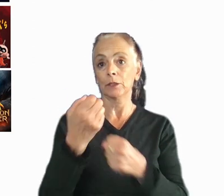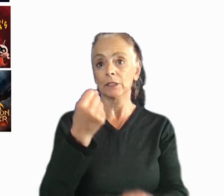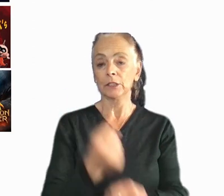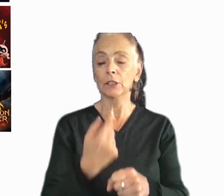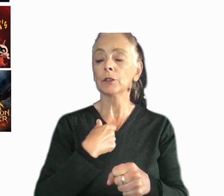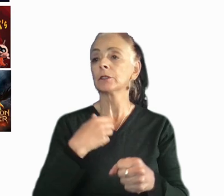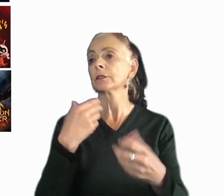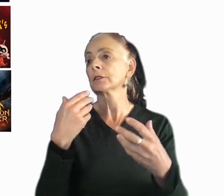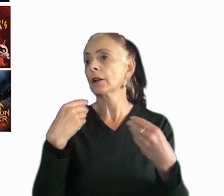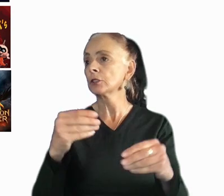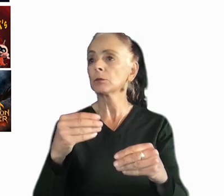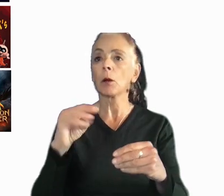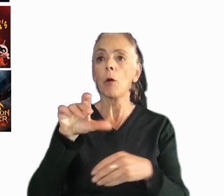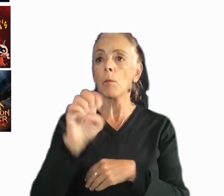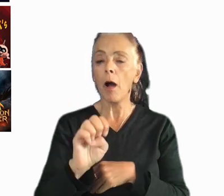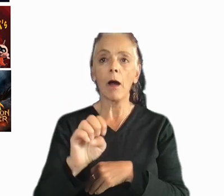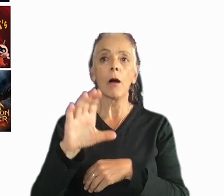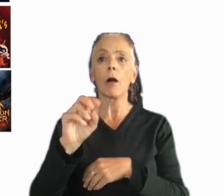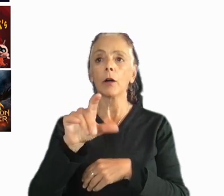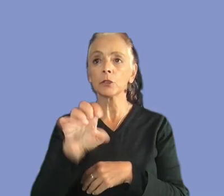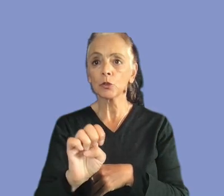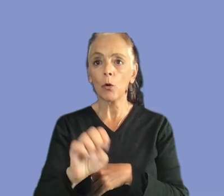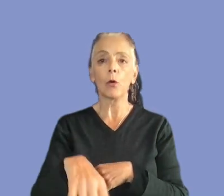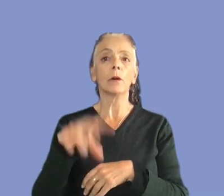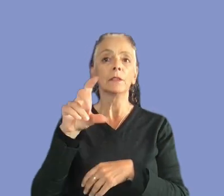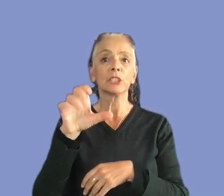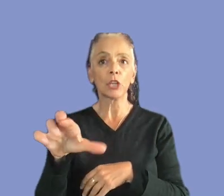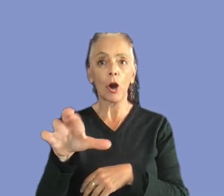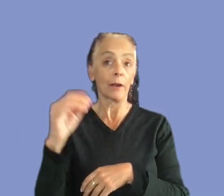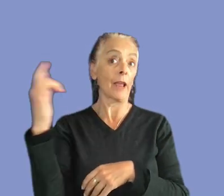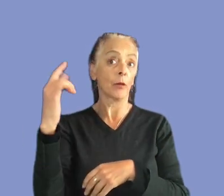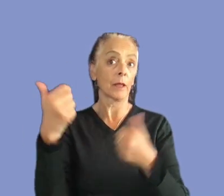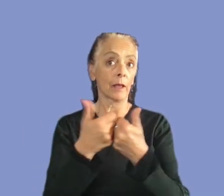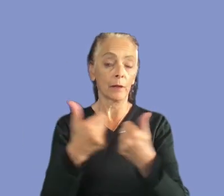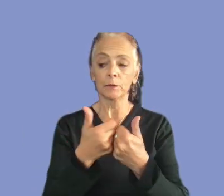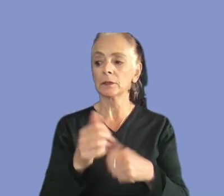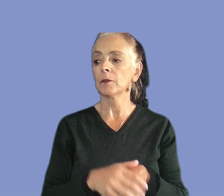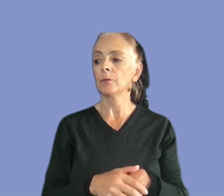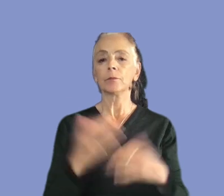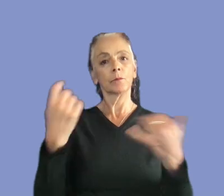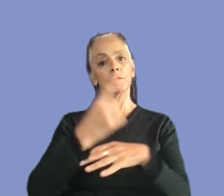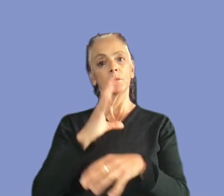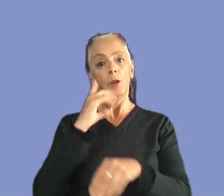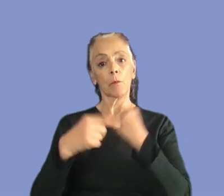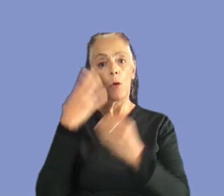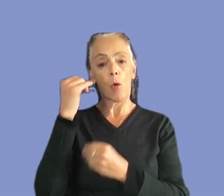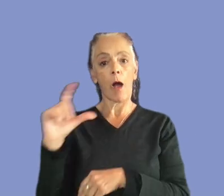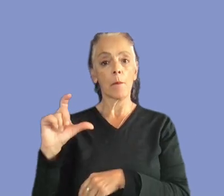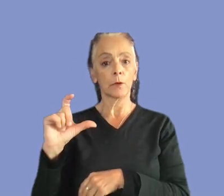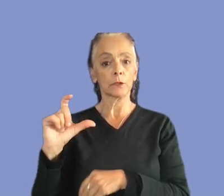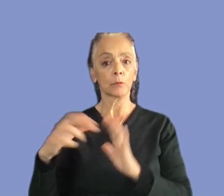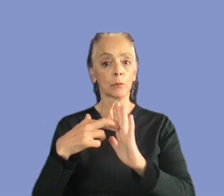mobile, console, PC, VR, and even airplane games. Today I'm going to speak about why Muslim representation